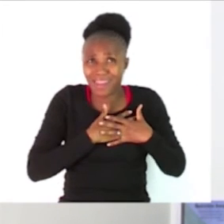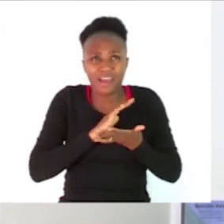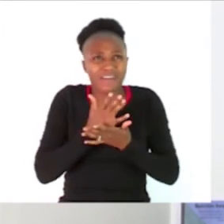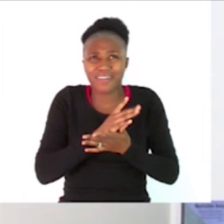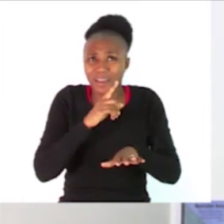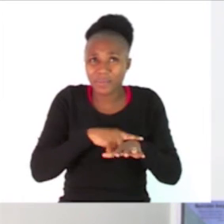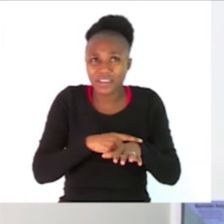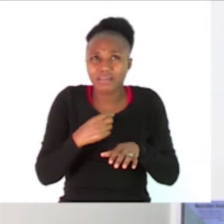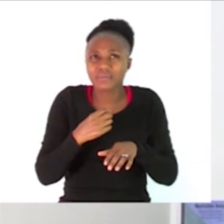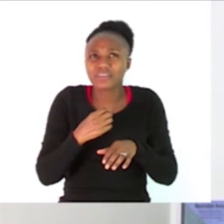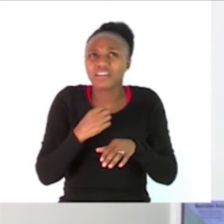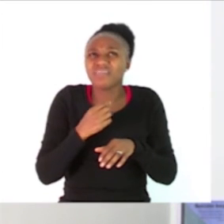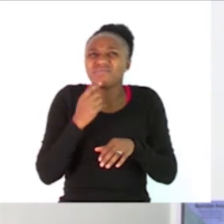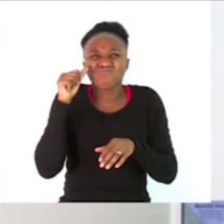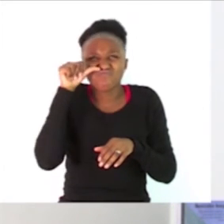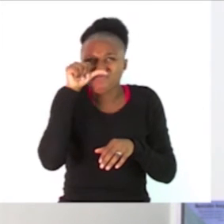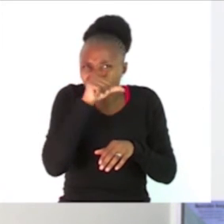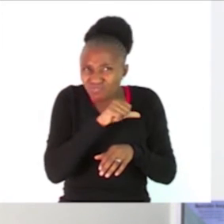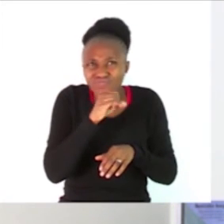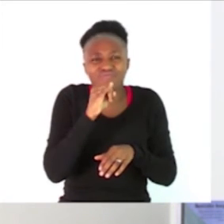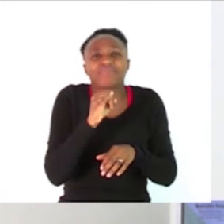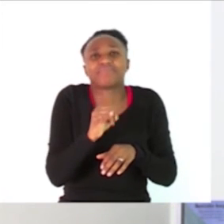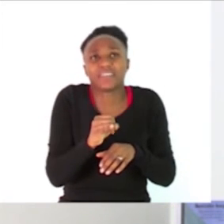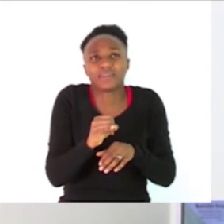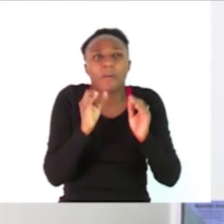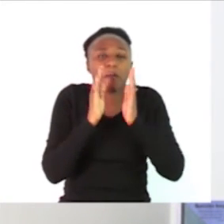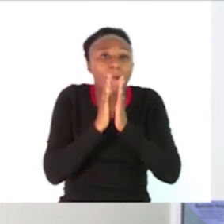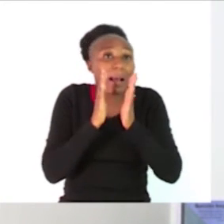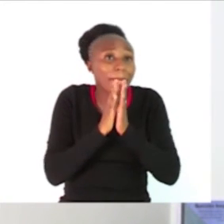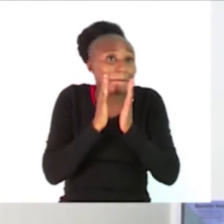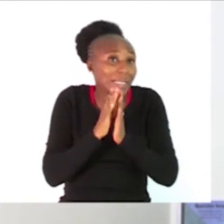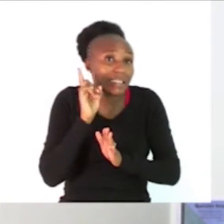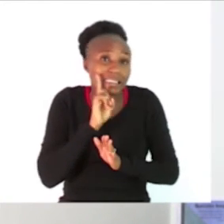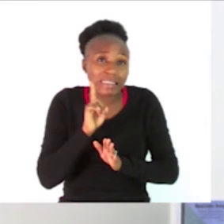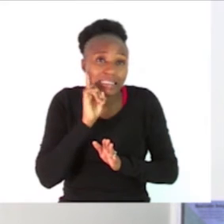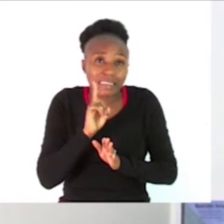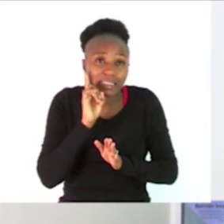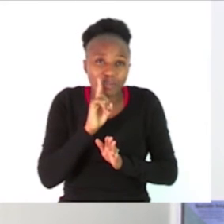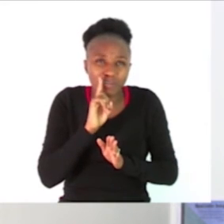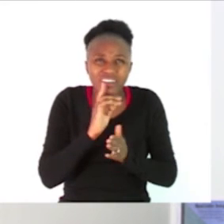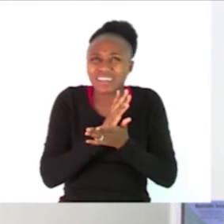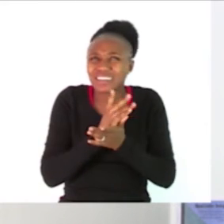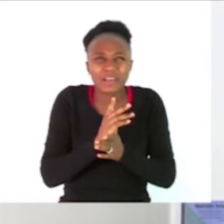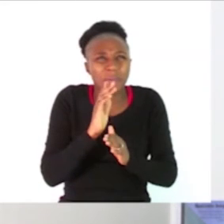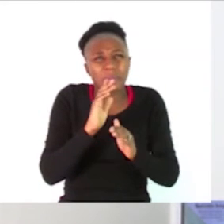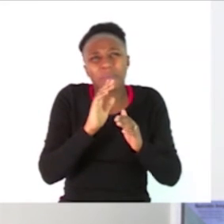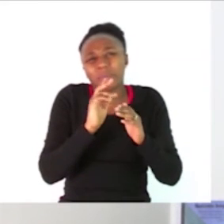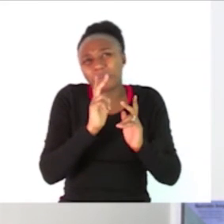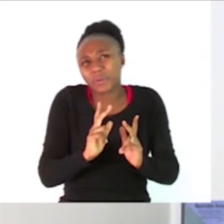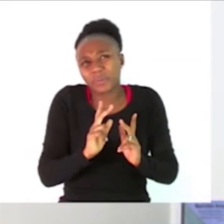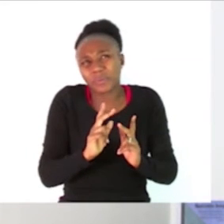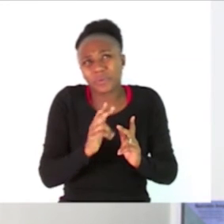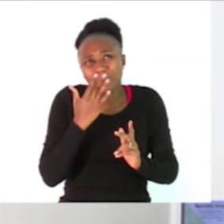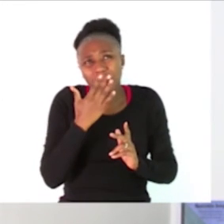these funny odors. And so you have to be very careful because not everybody is comfortable with someone